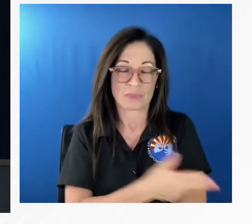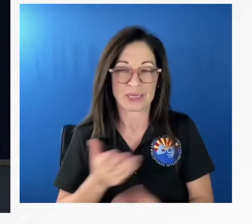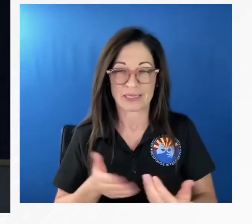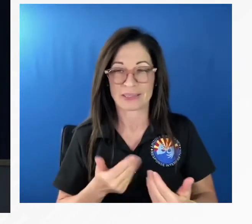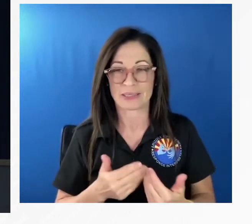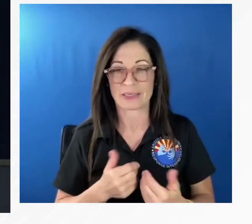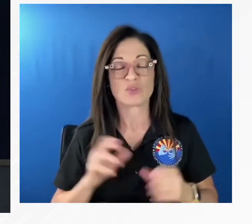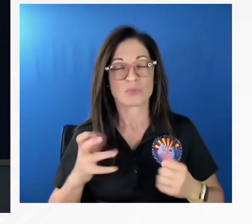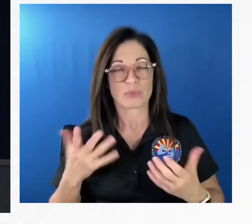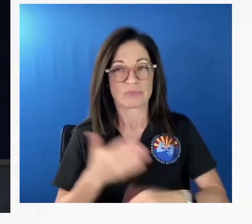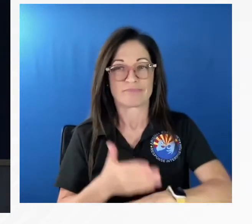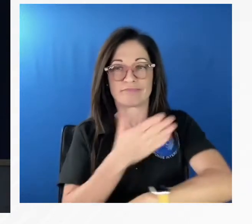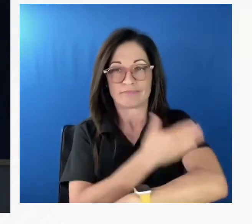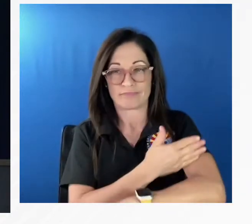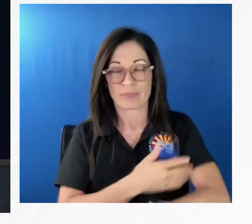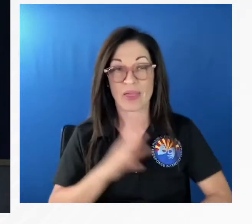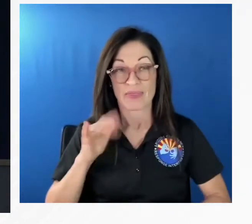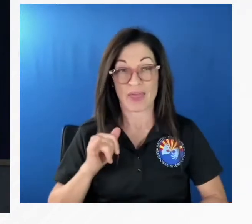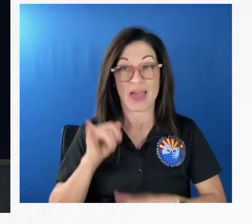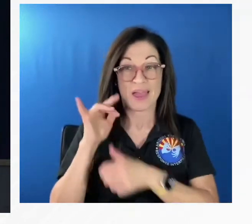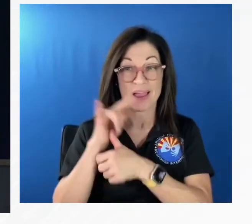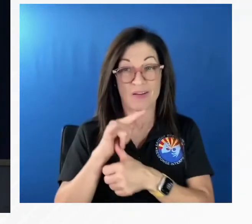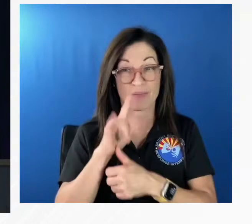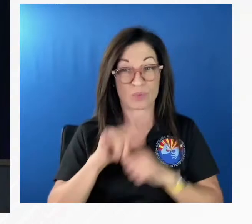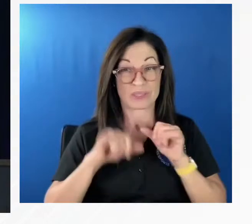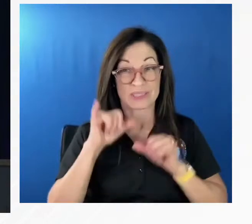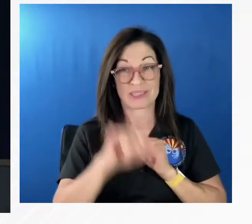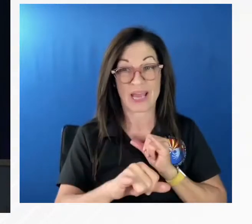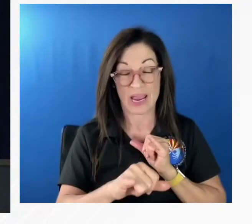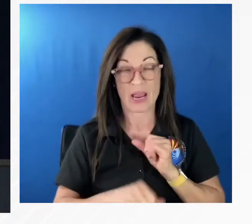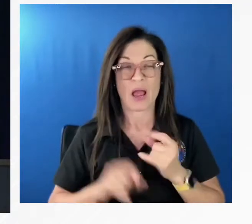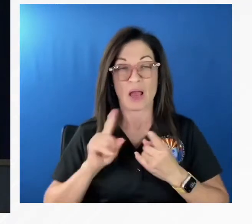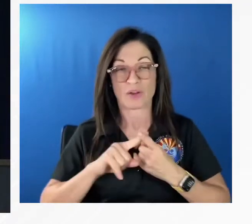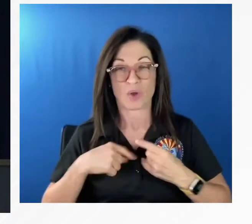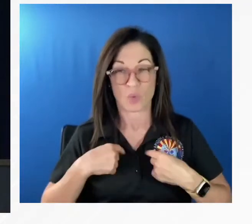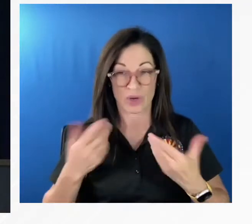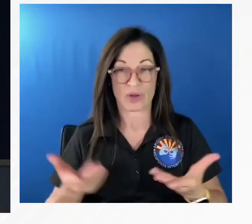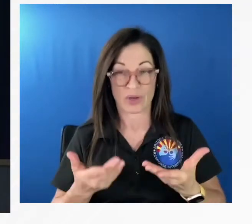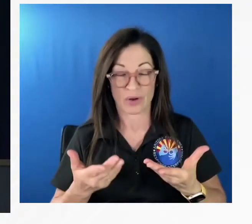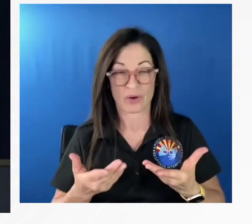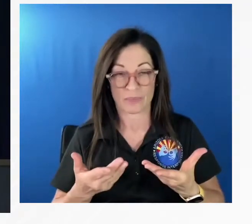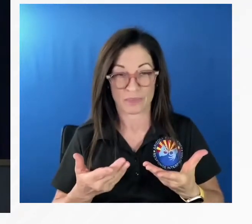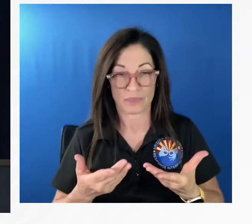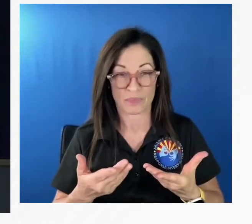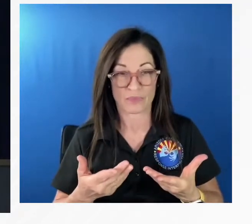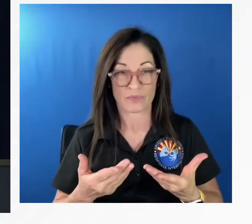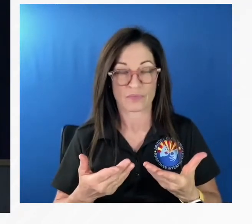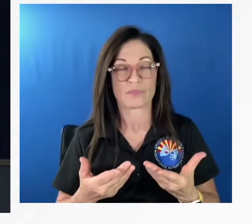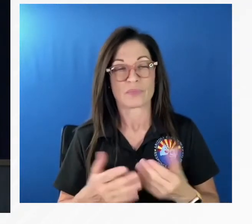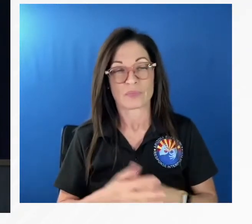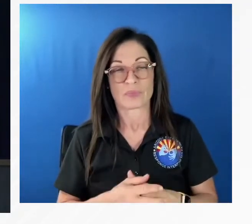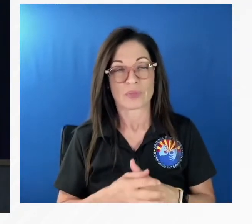better. So that aircraft will still stay in play as long as we're out there risking